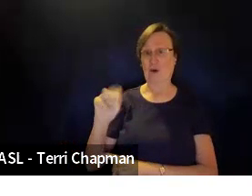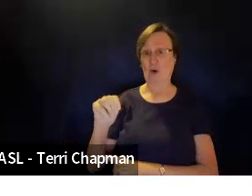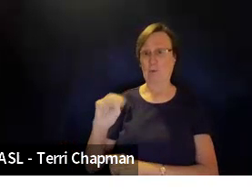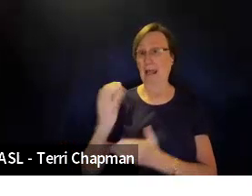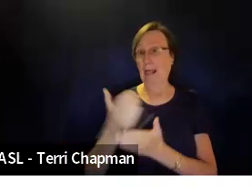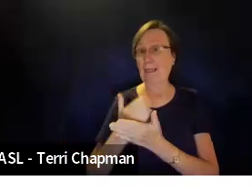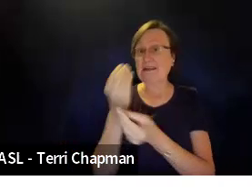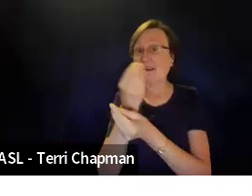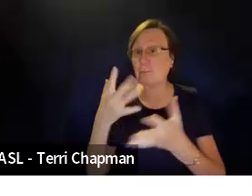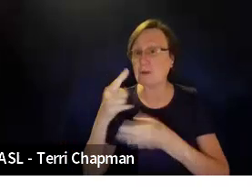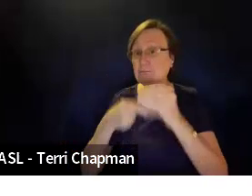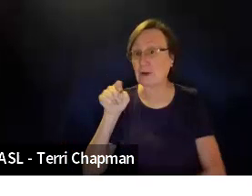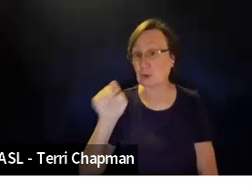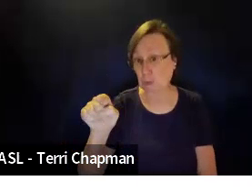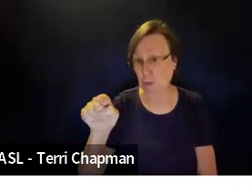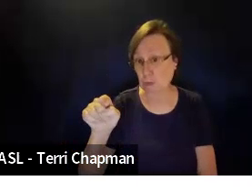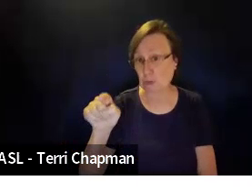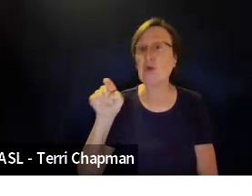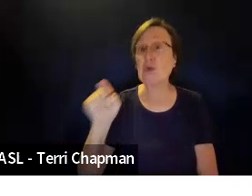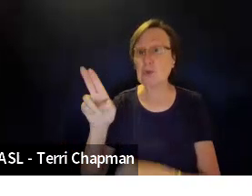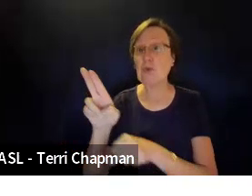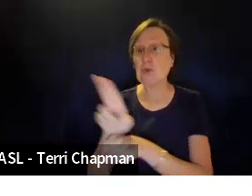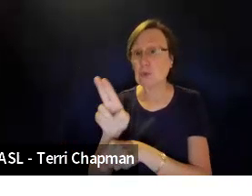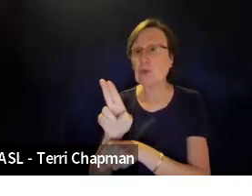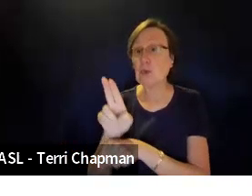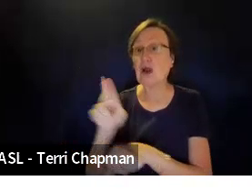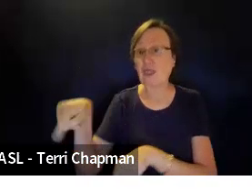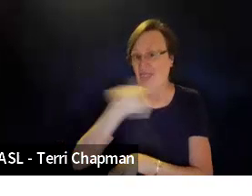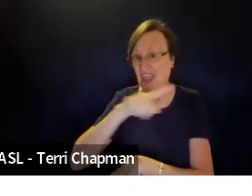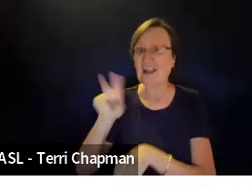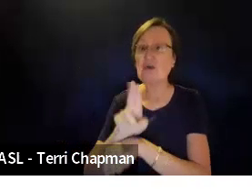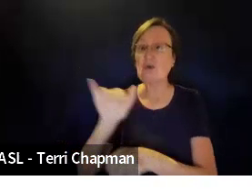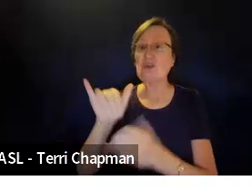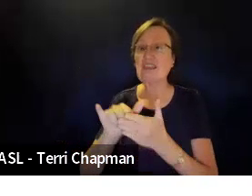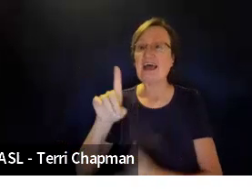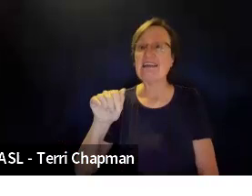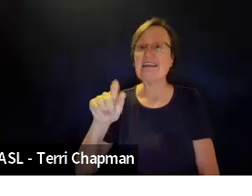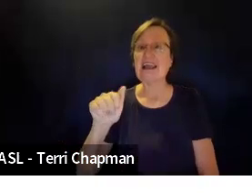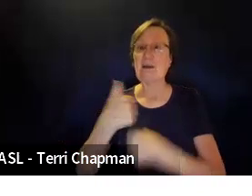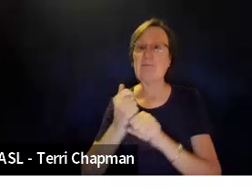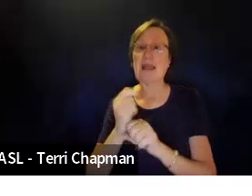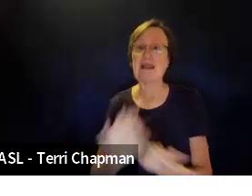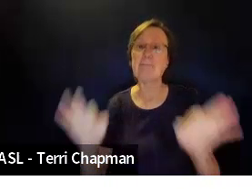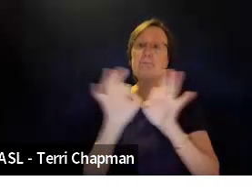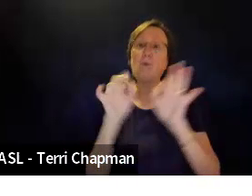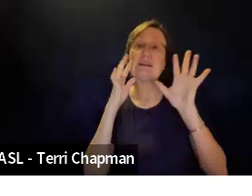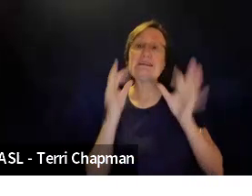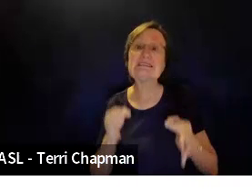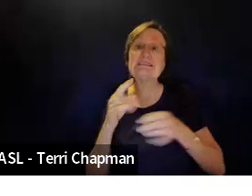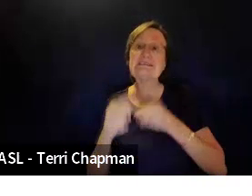using that data to make really important decisions about your life, they need to follow the law.